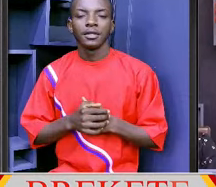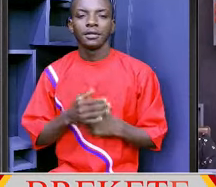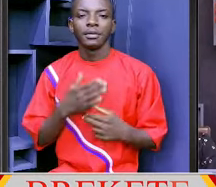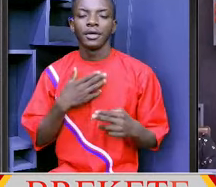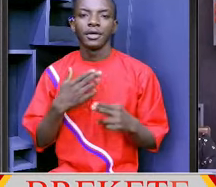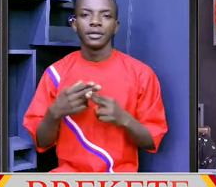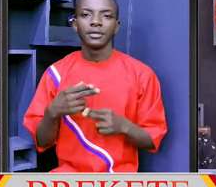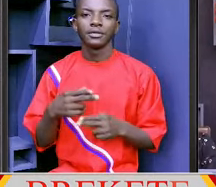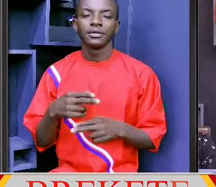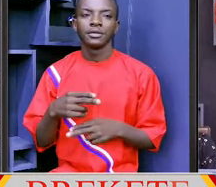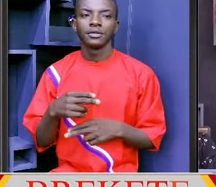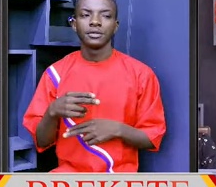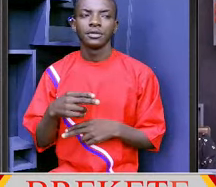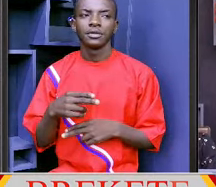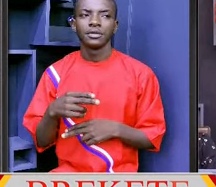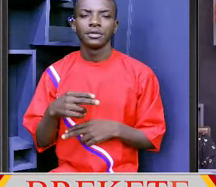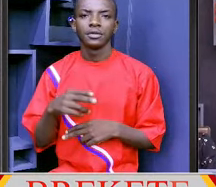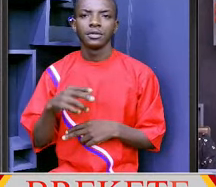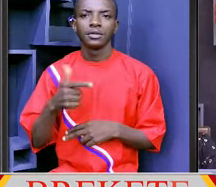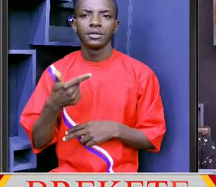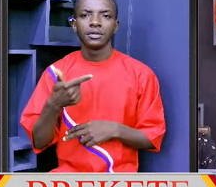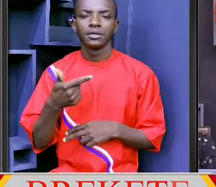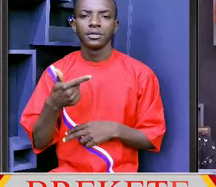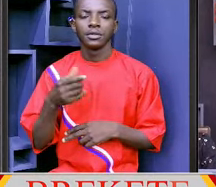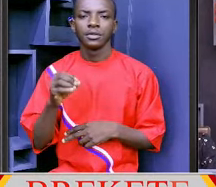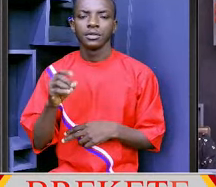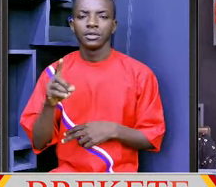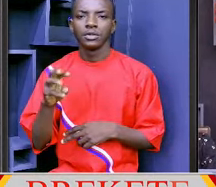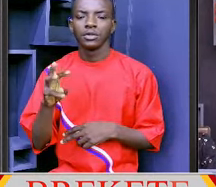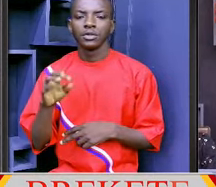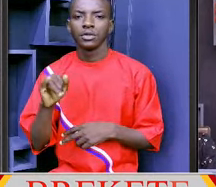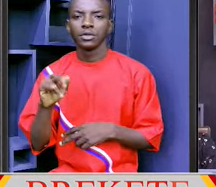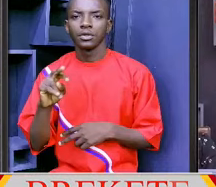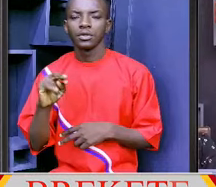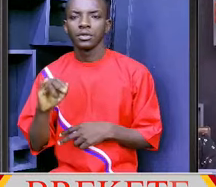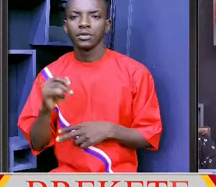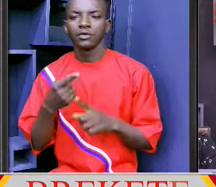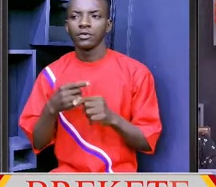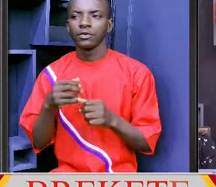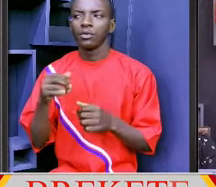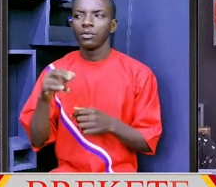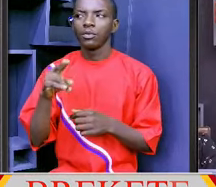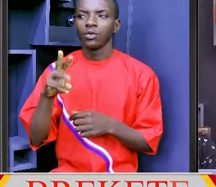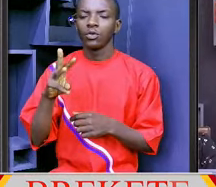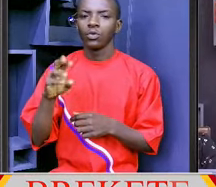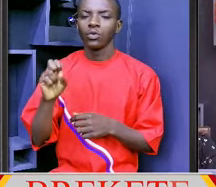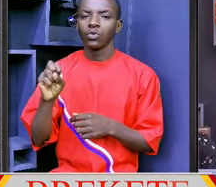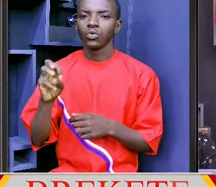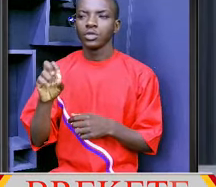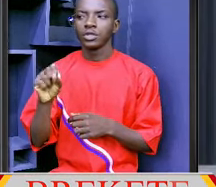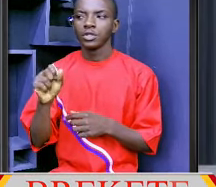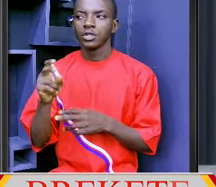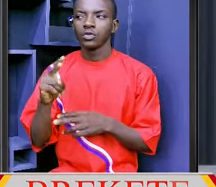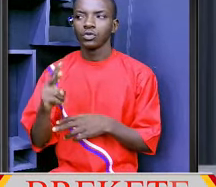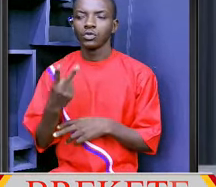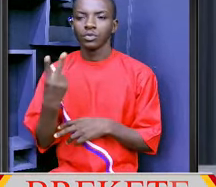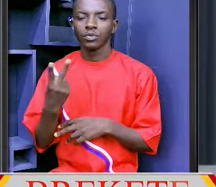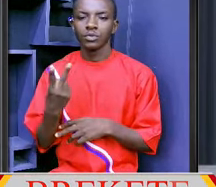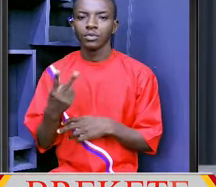My name is Godwin. Godwin from where? From Wusetu, sir. Godwin from